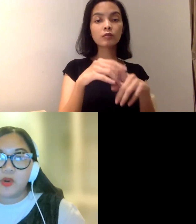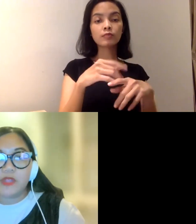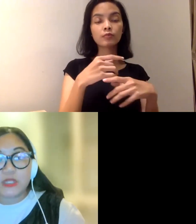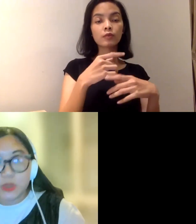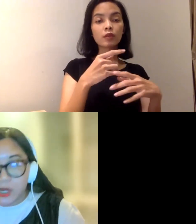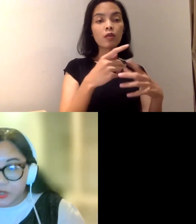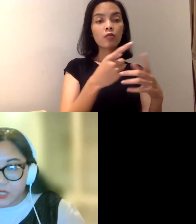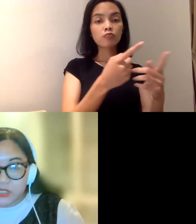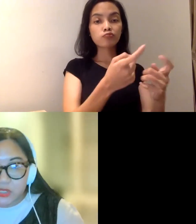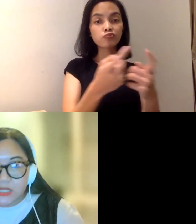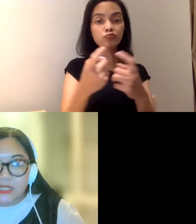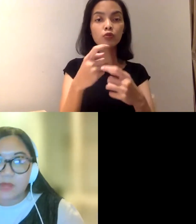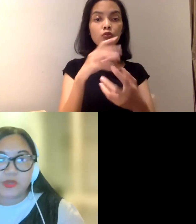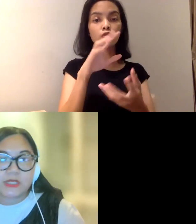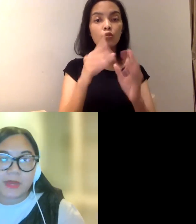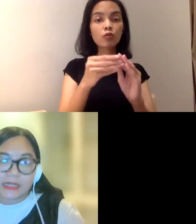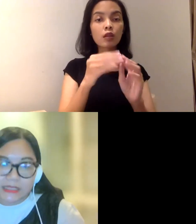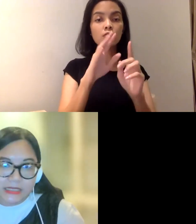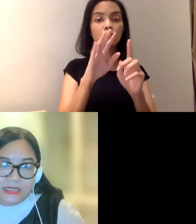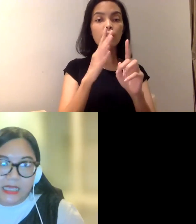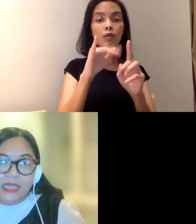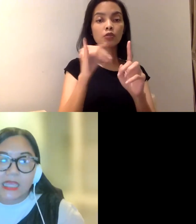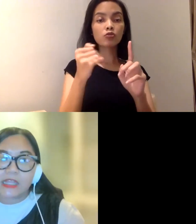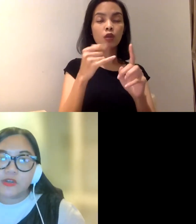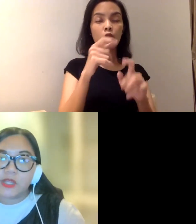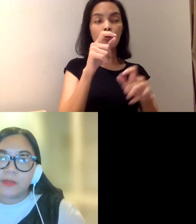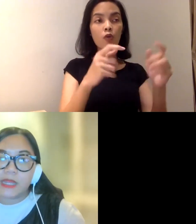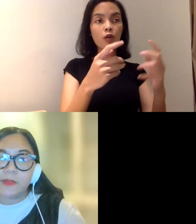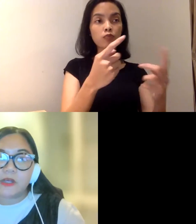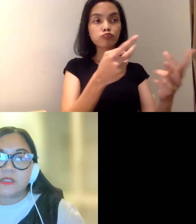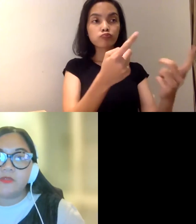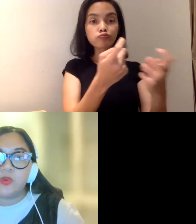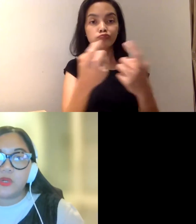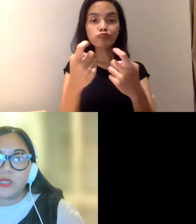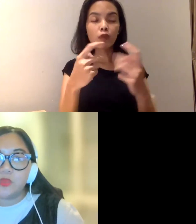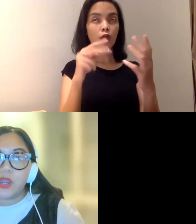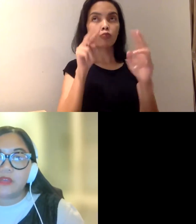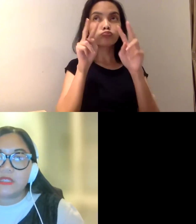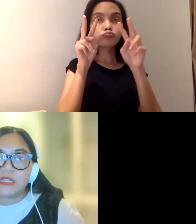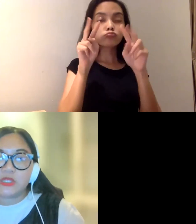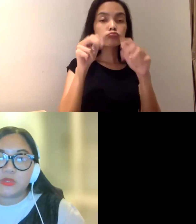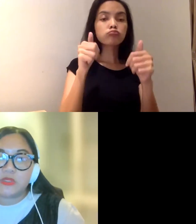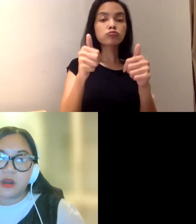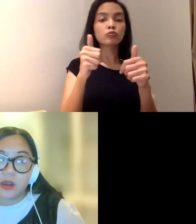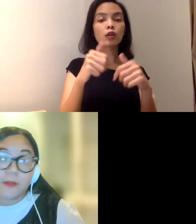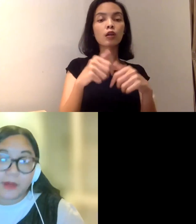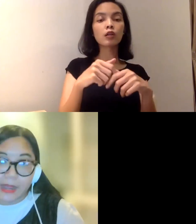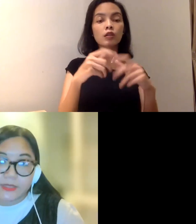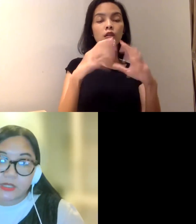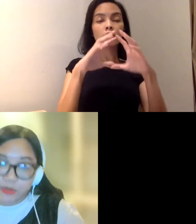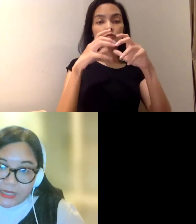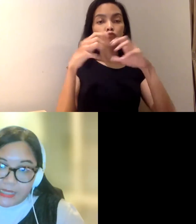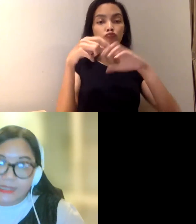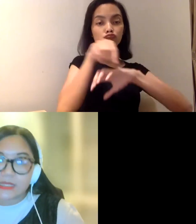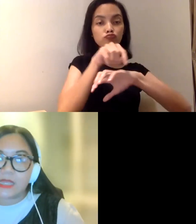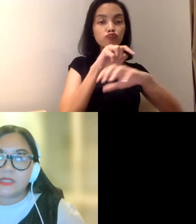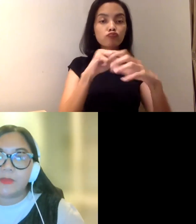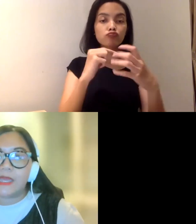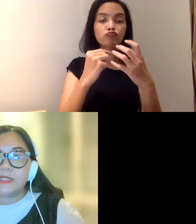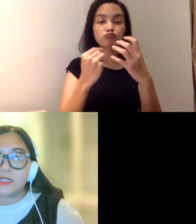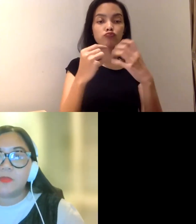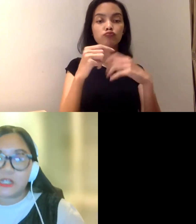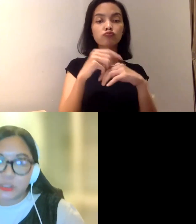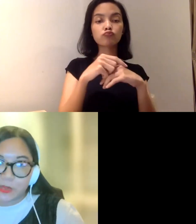in more than 200 countries and principalities, including many parts of the world where these issues are perhaps criminalized and